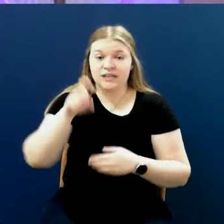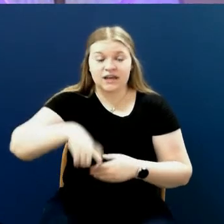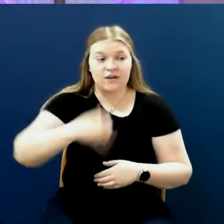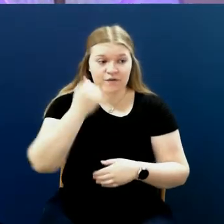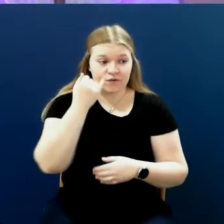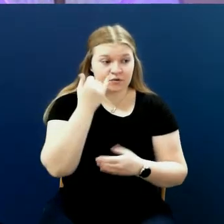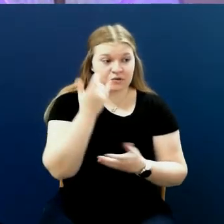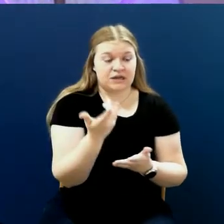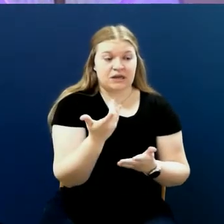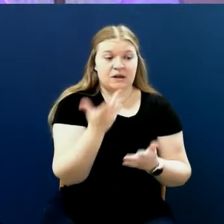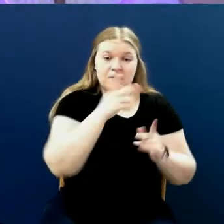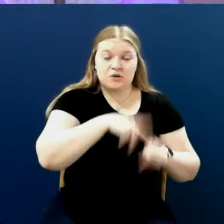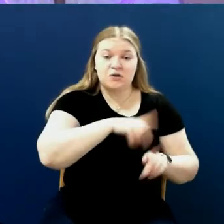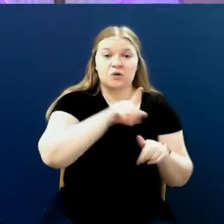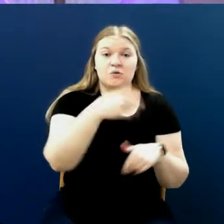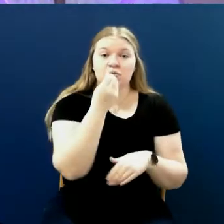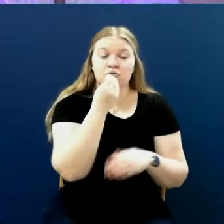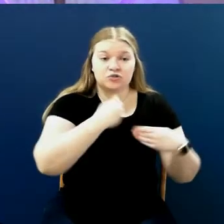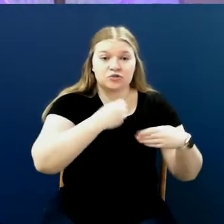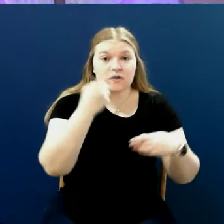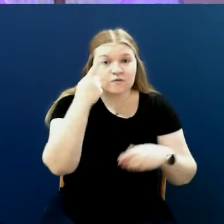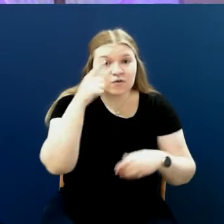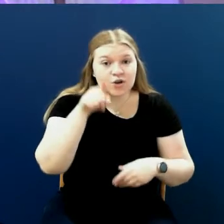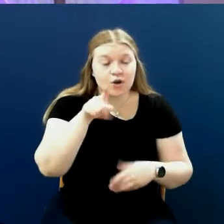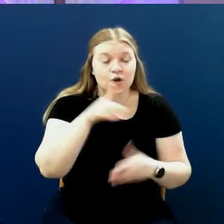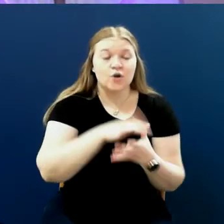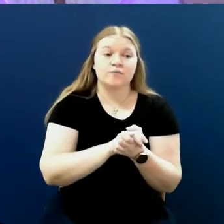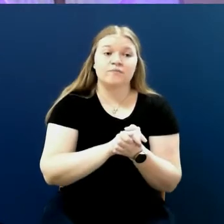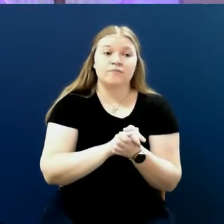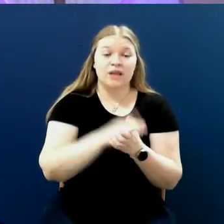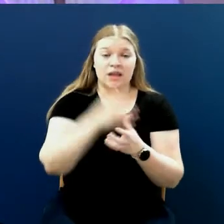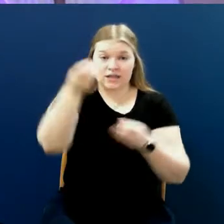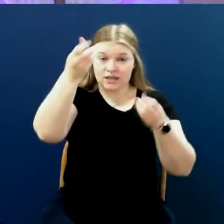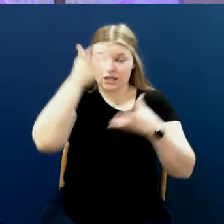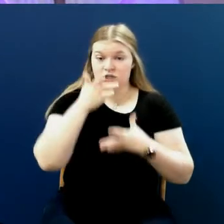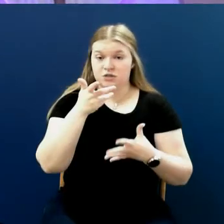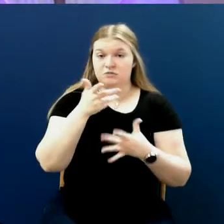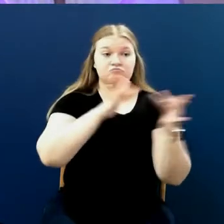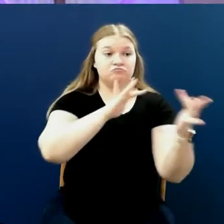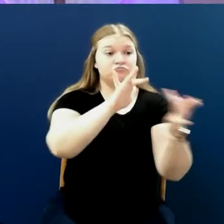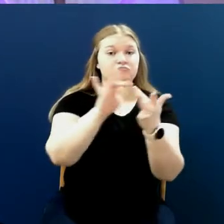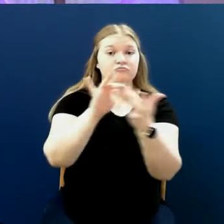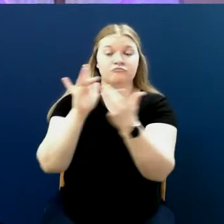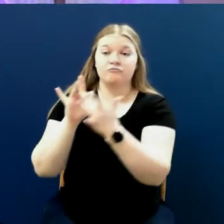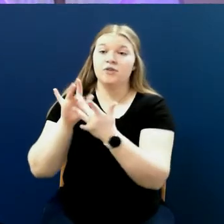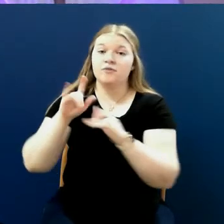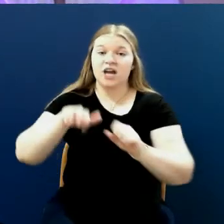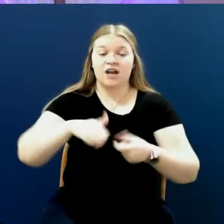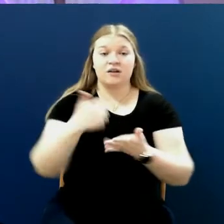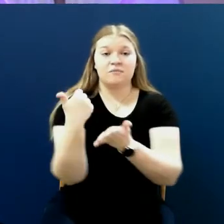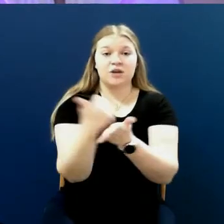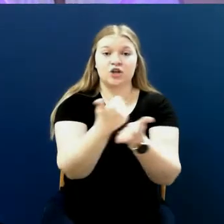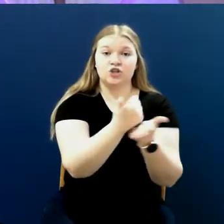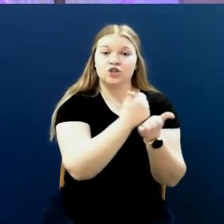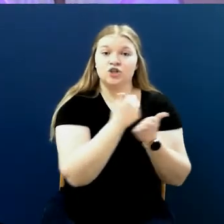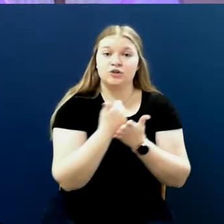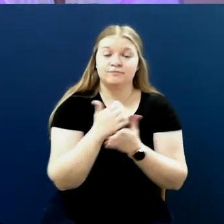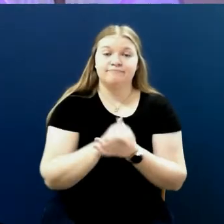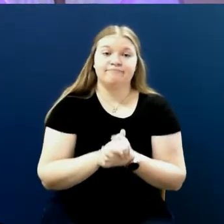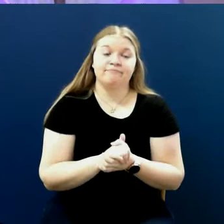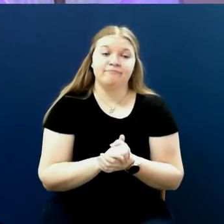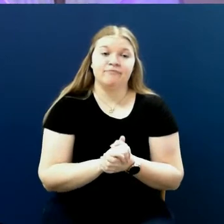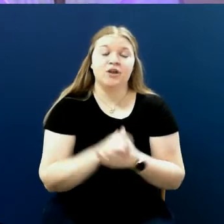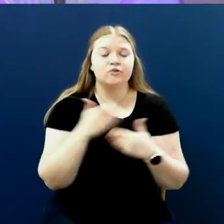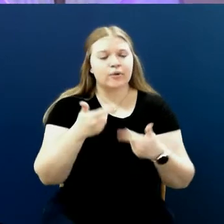pick up items for you at the store, reach out to the body so that we might be able to minister one to another. But